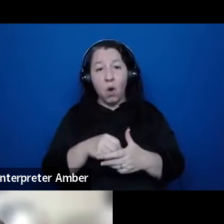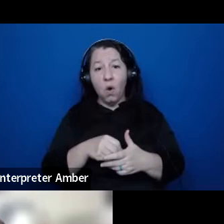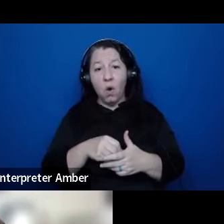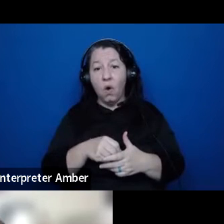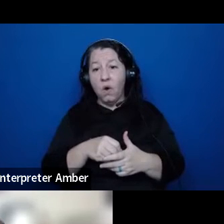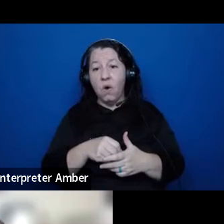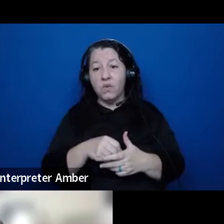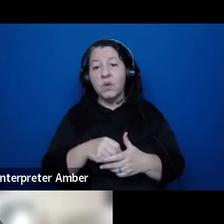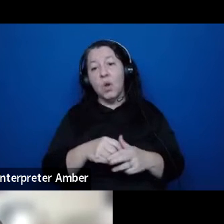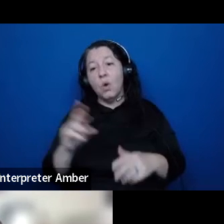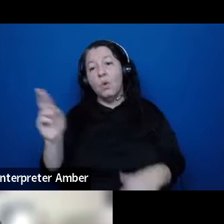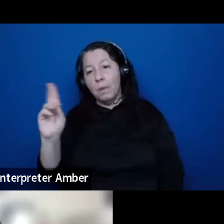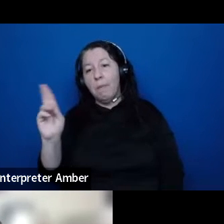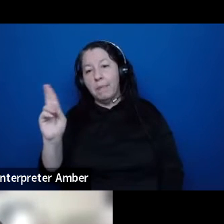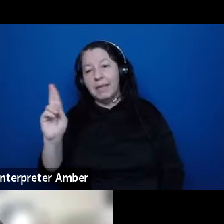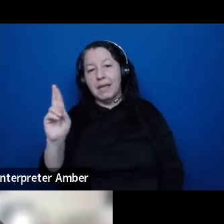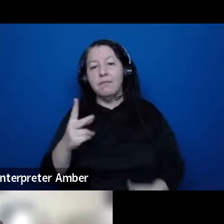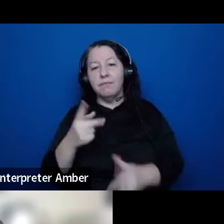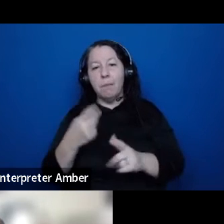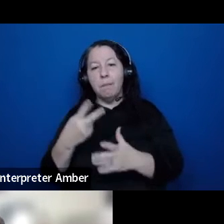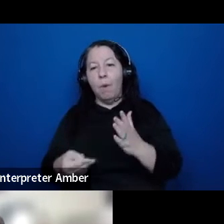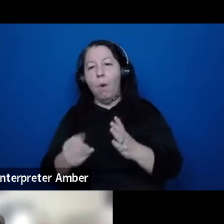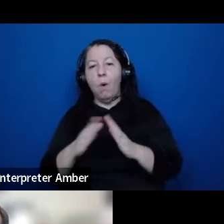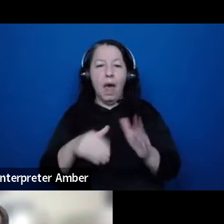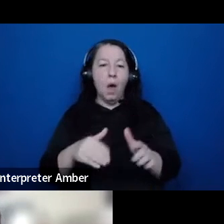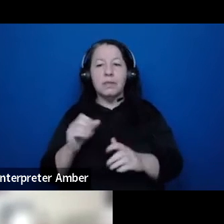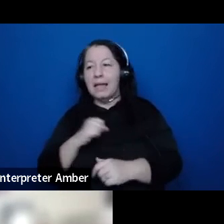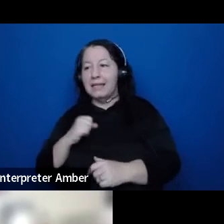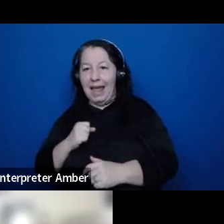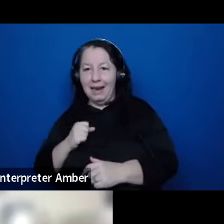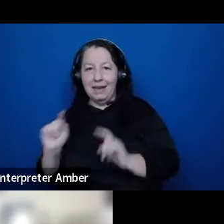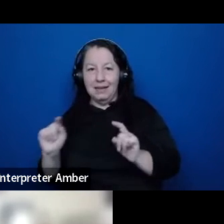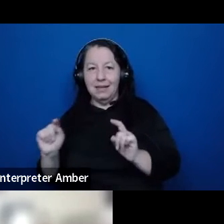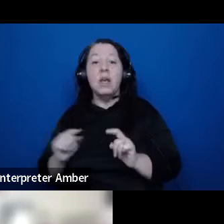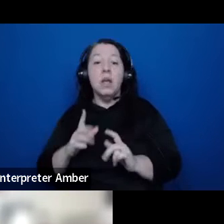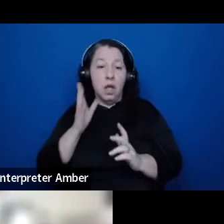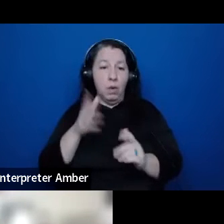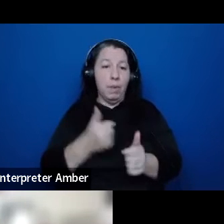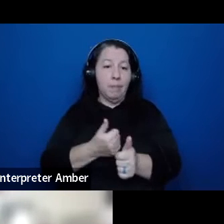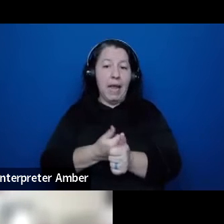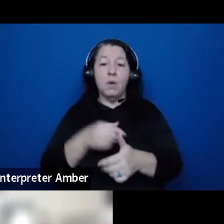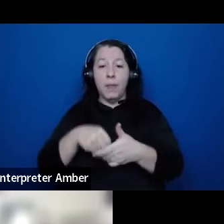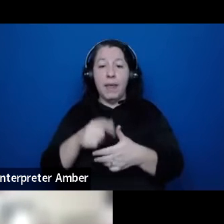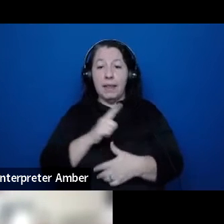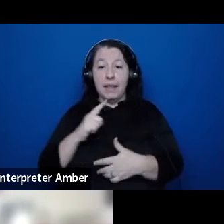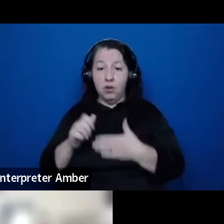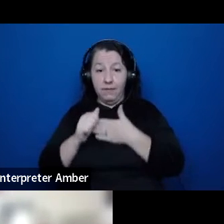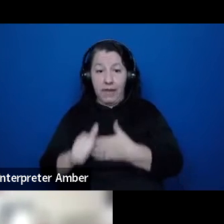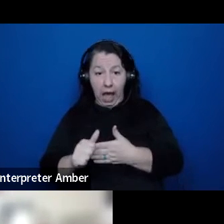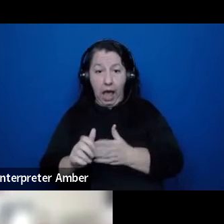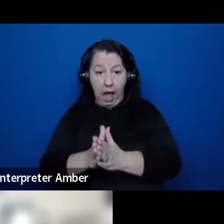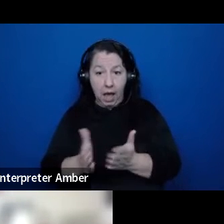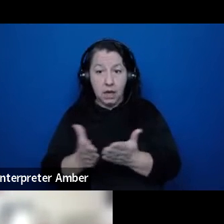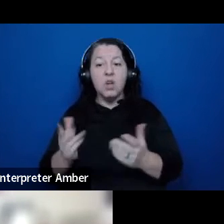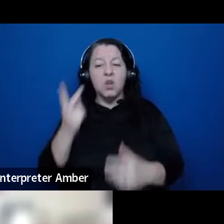the Republicans on both the House and the Senate. And those are updated in the legislative guide. So you will see the full committee membership. So